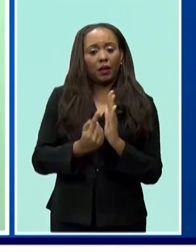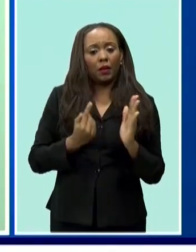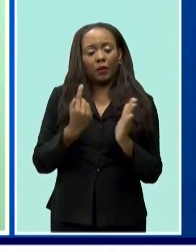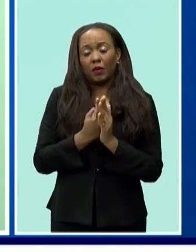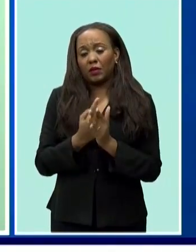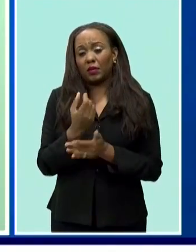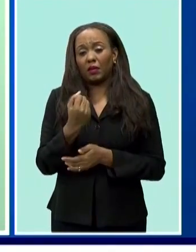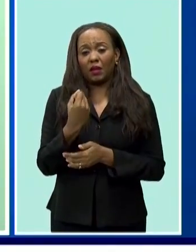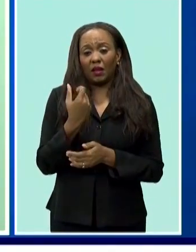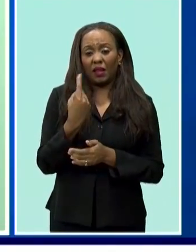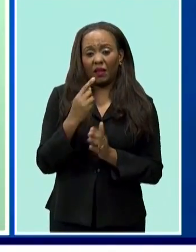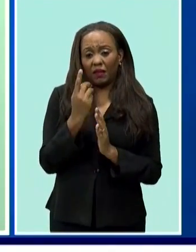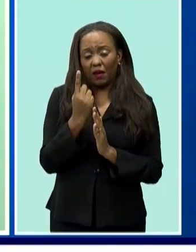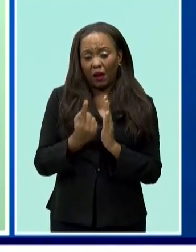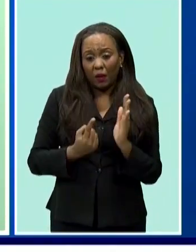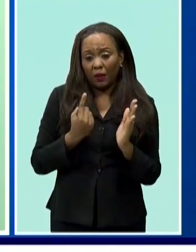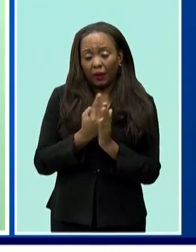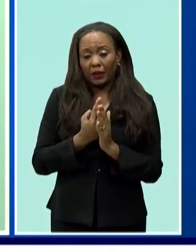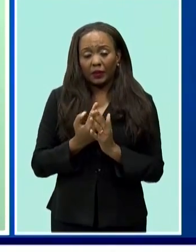11 hours.